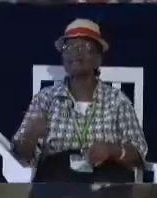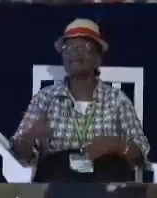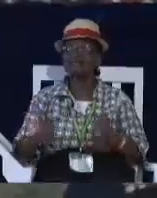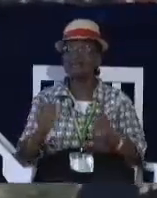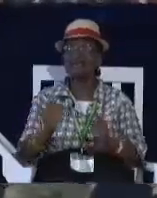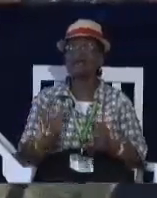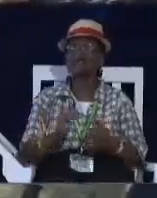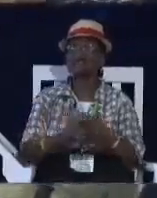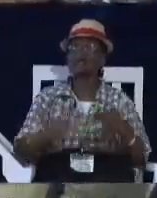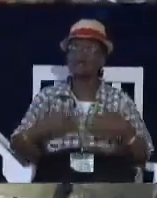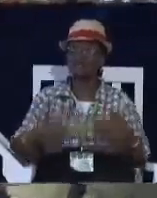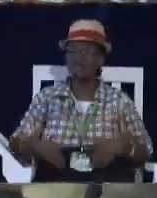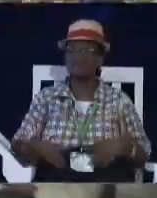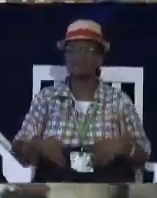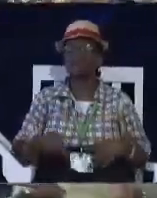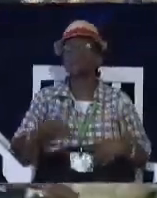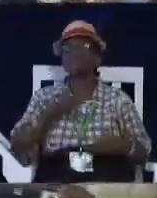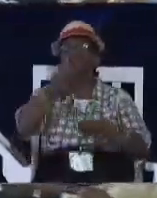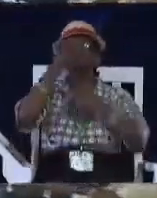him.